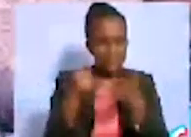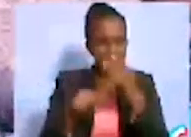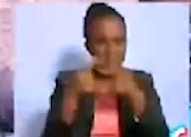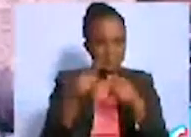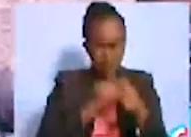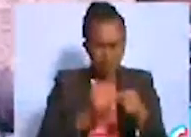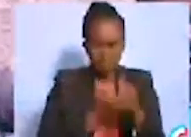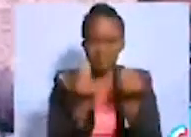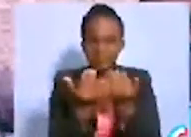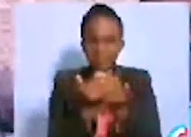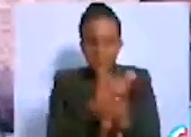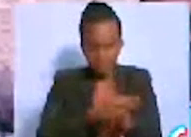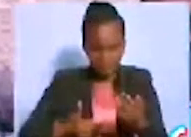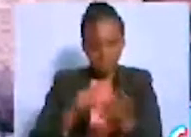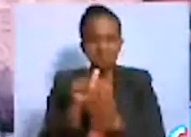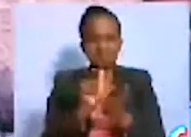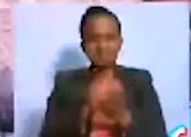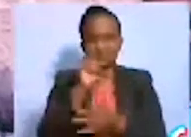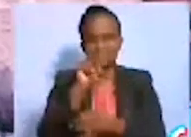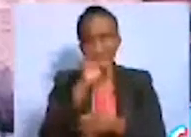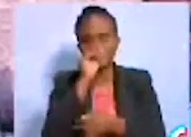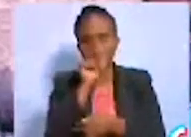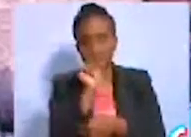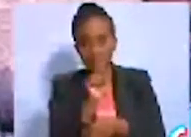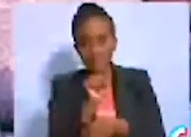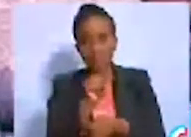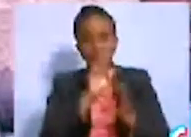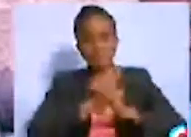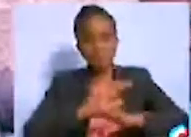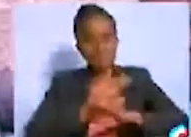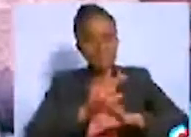useful? May I seek your serious ruling, Mr. Speaker, on this?